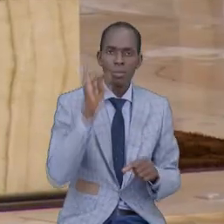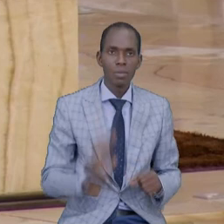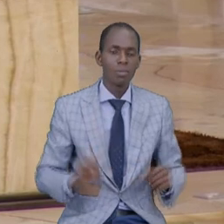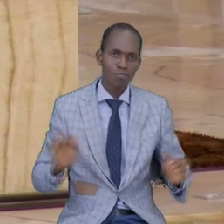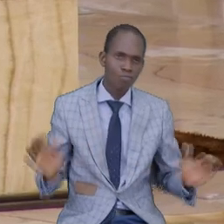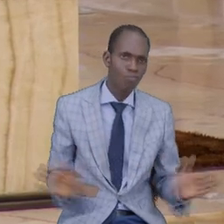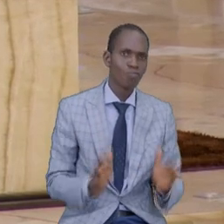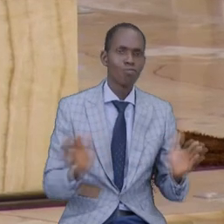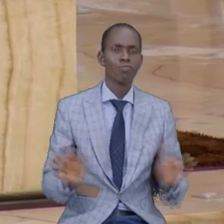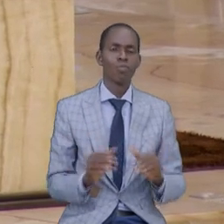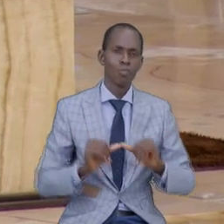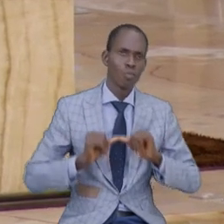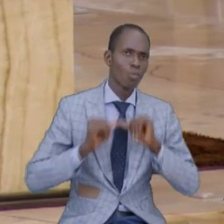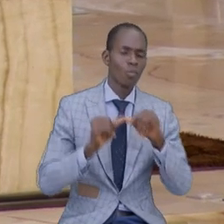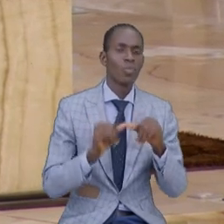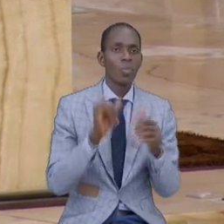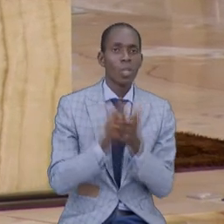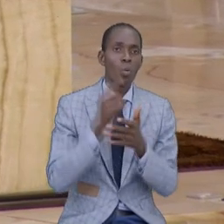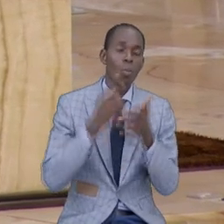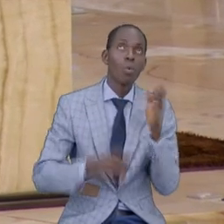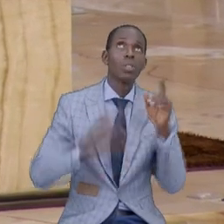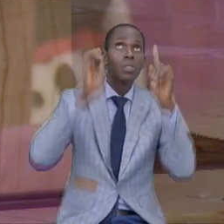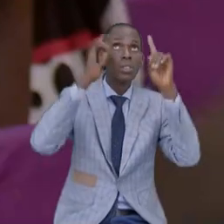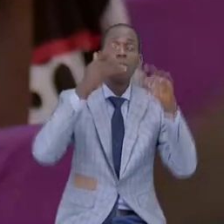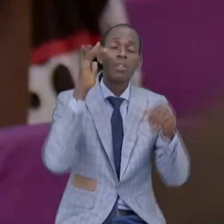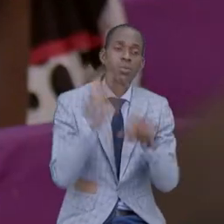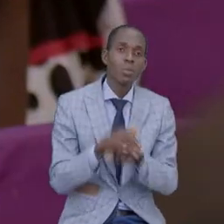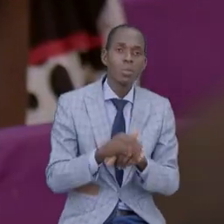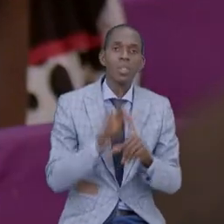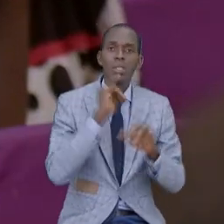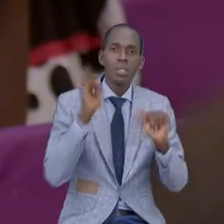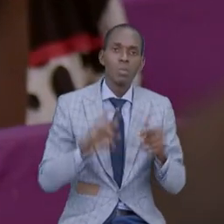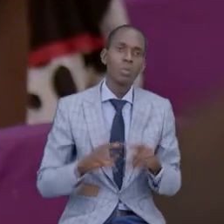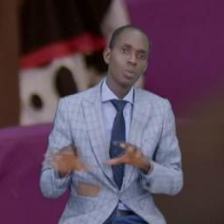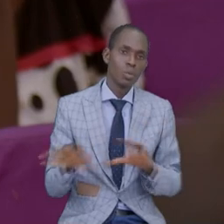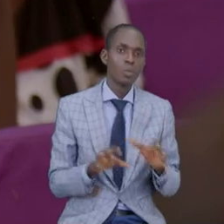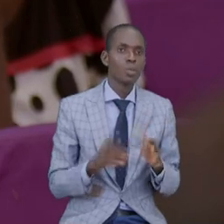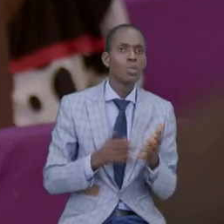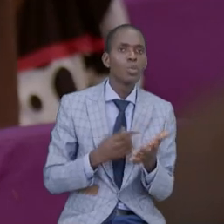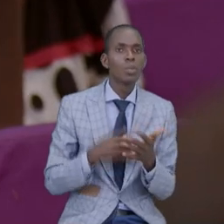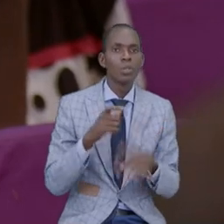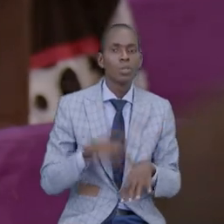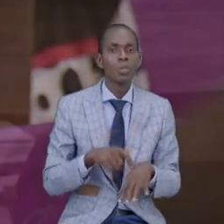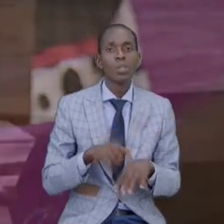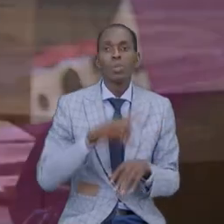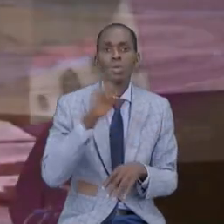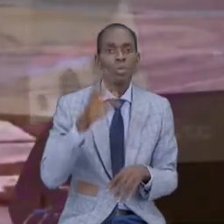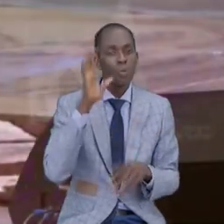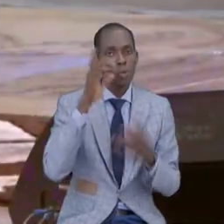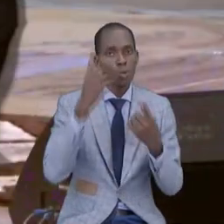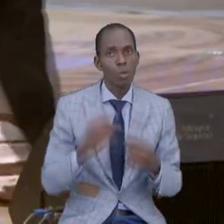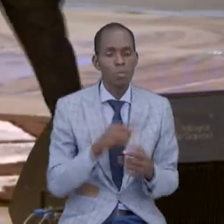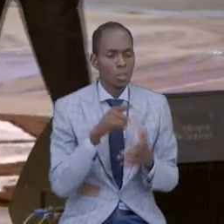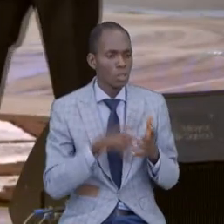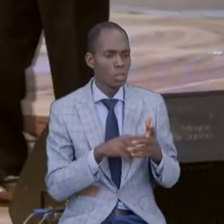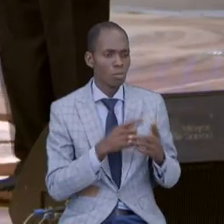he was able also to perform. Sometimes the question will come, this trial will come,